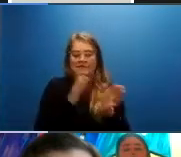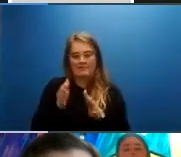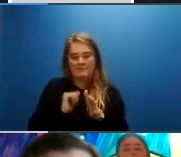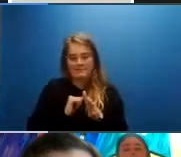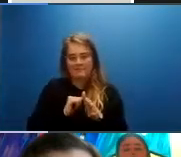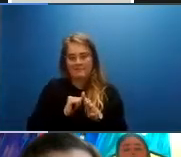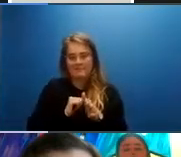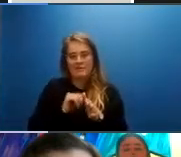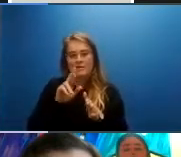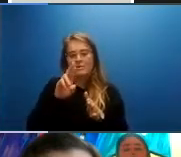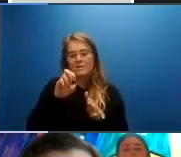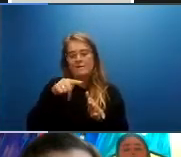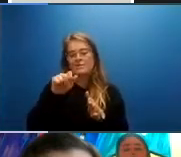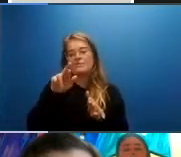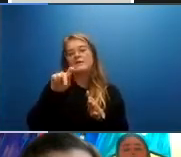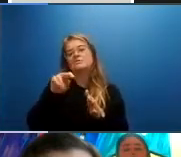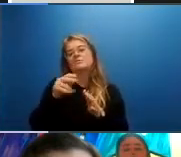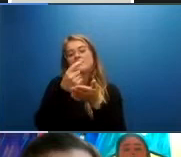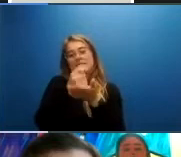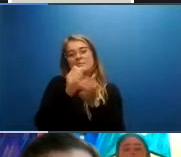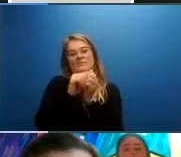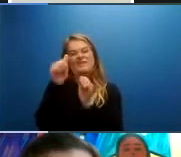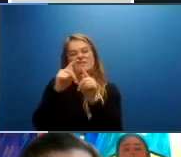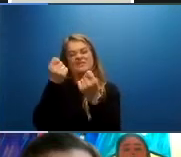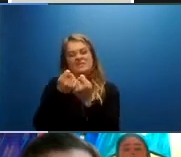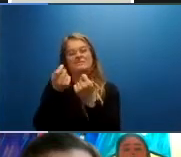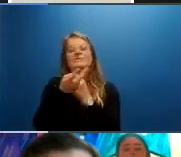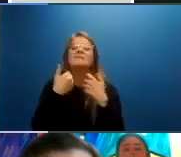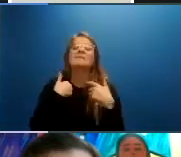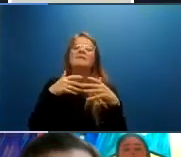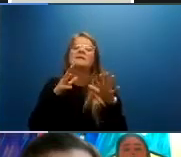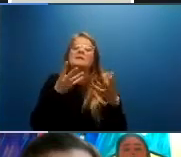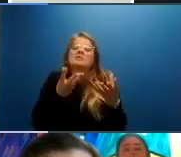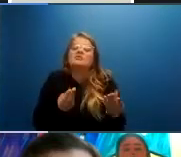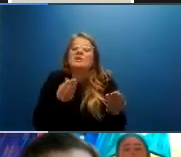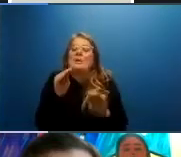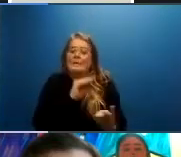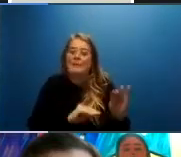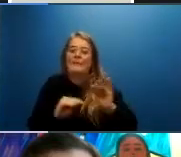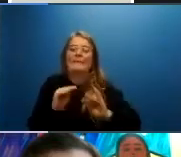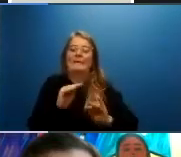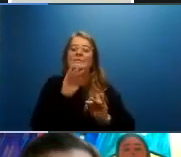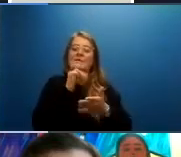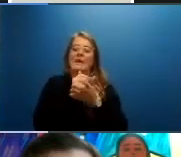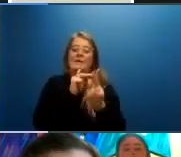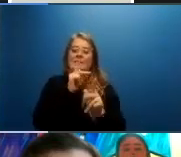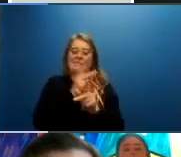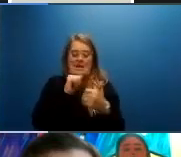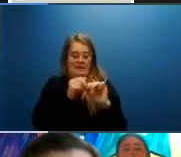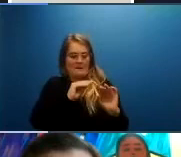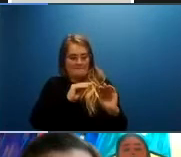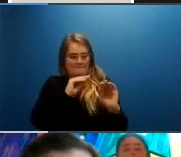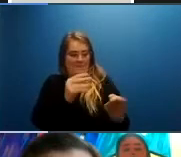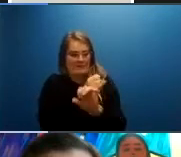recreation therapist, Amanda, on a different team. They run a gentle movement class that's designed to help people figure out how do you move safely when you